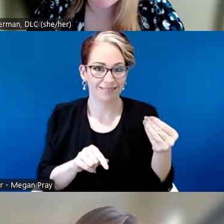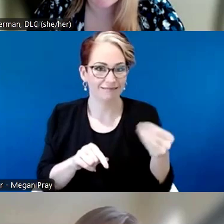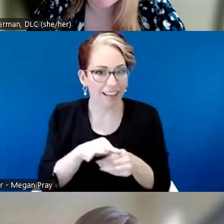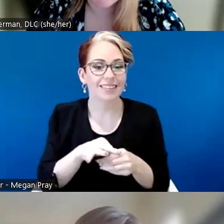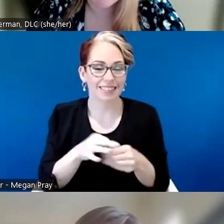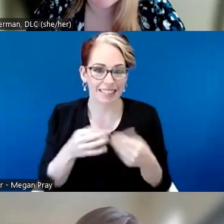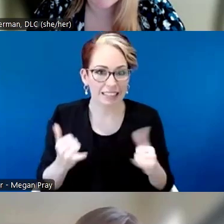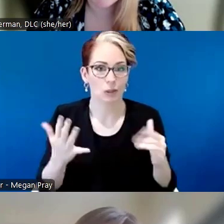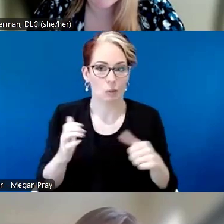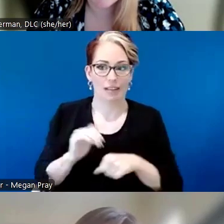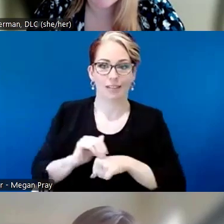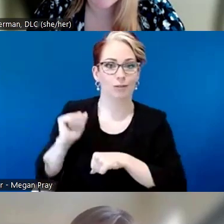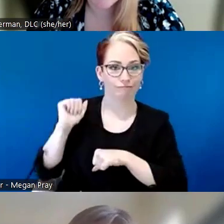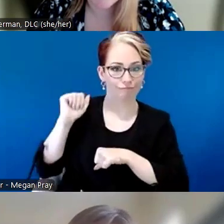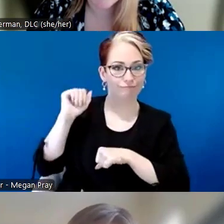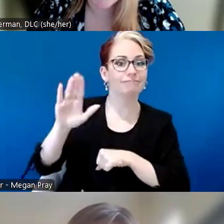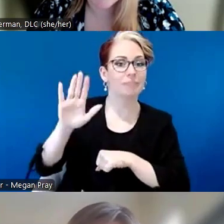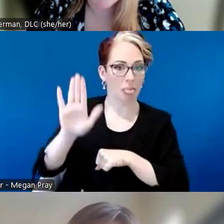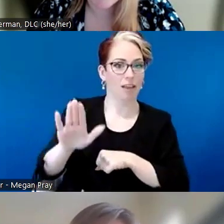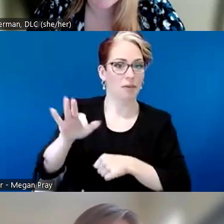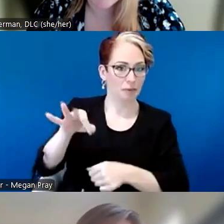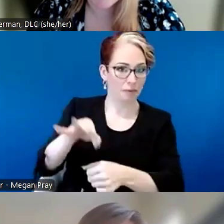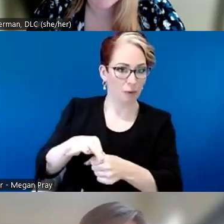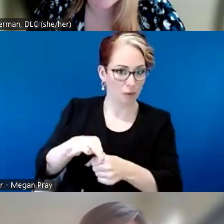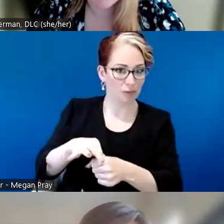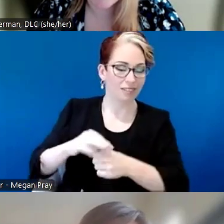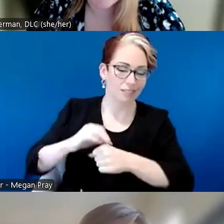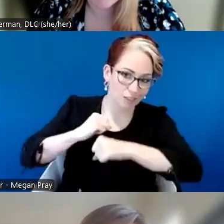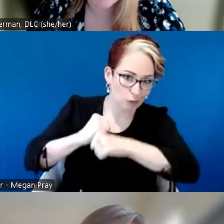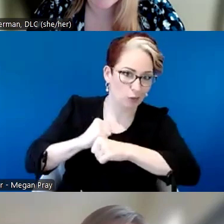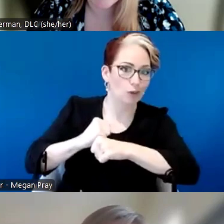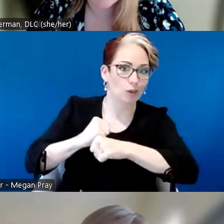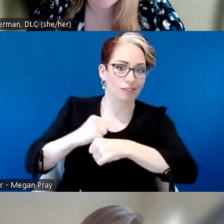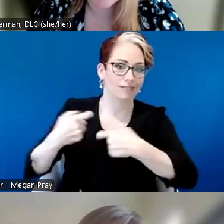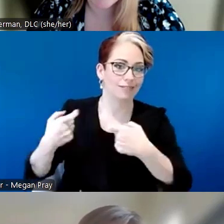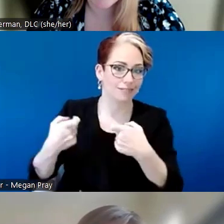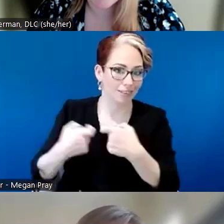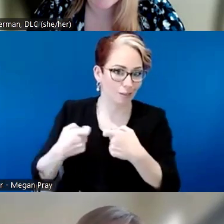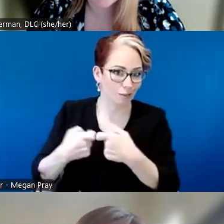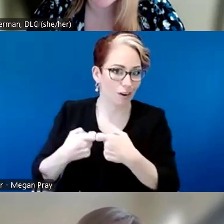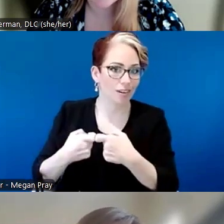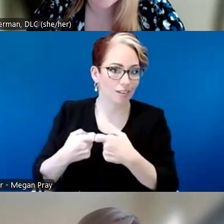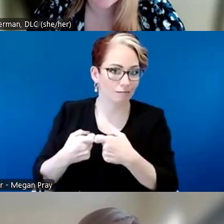a secure and electronic way without the assistance of other people.